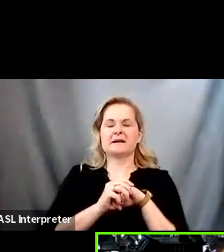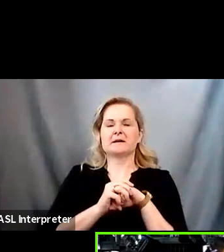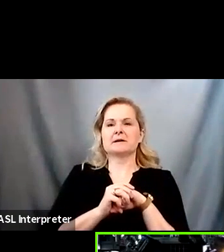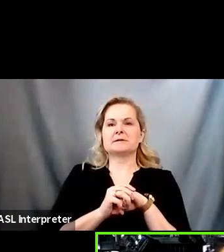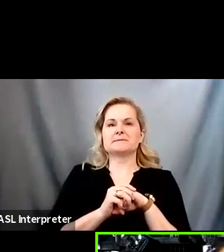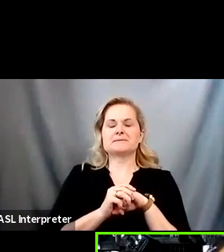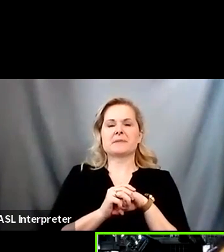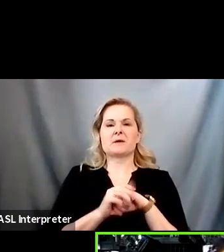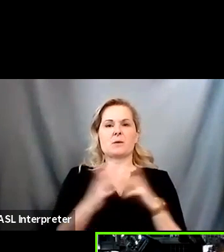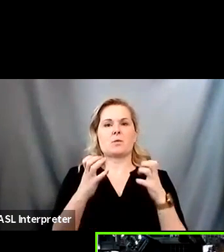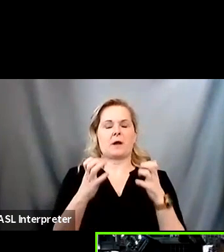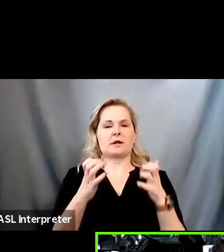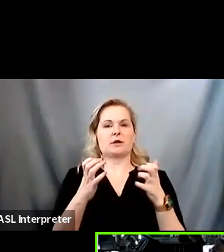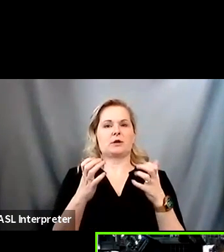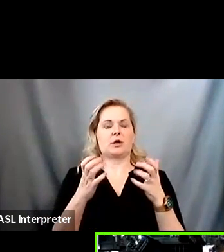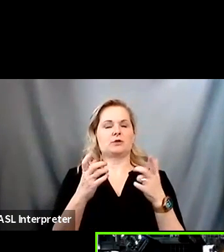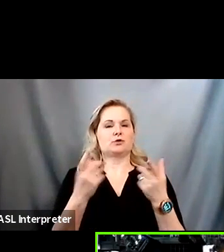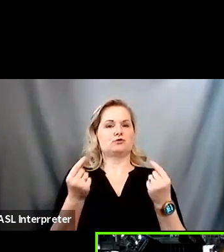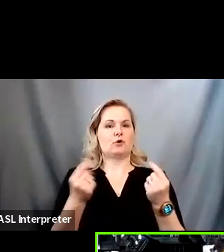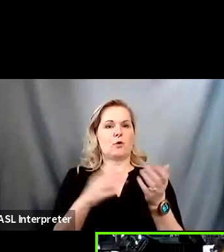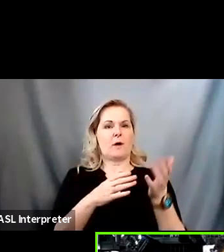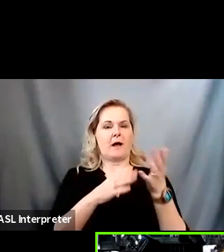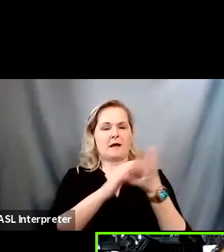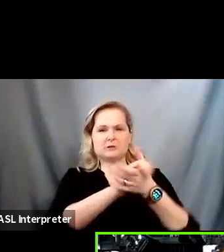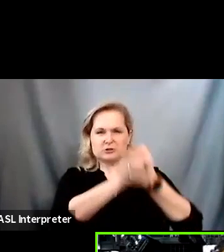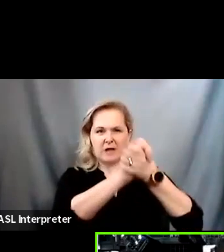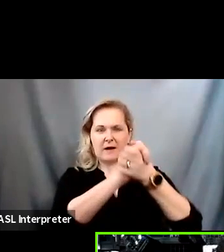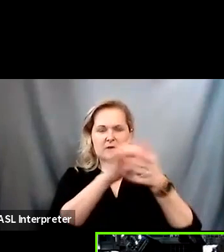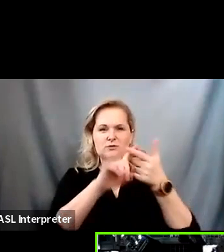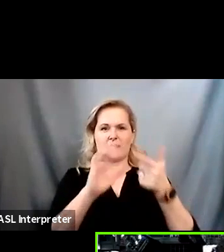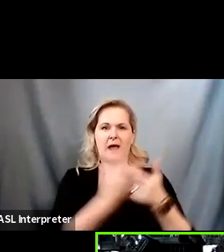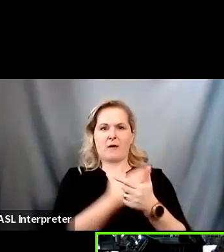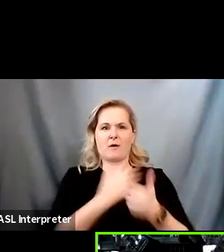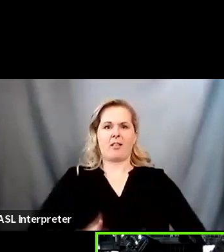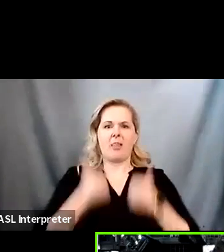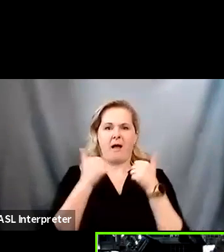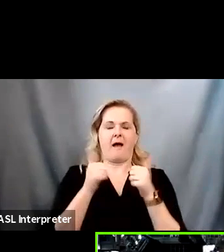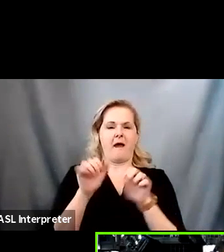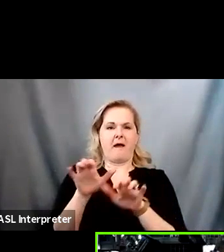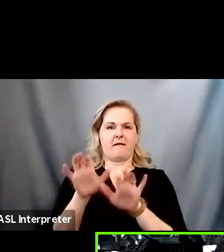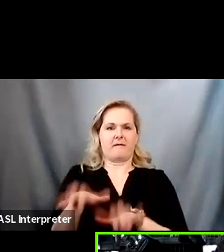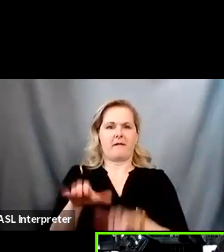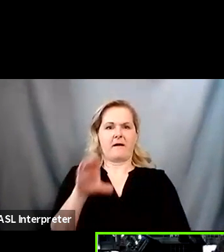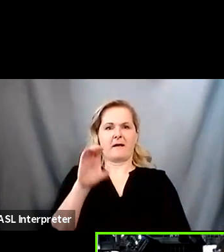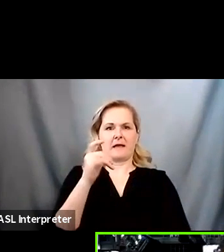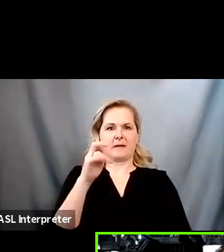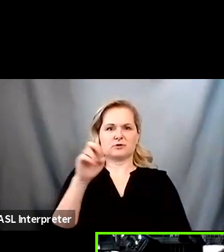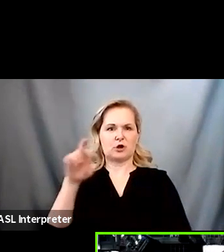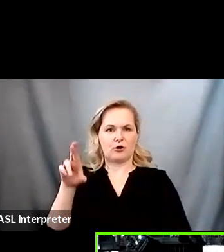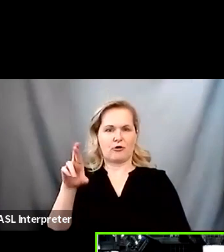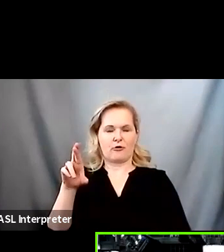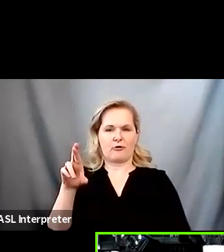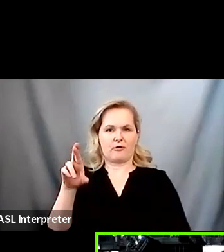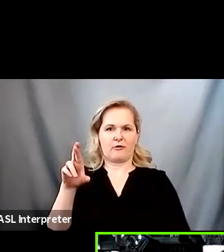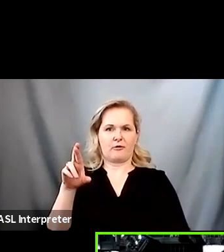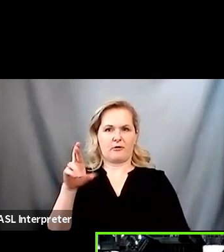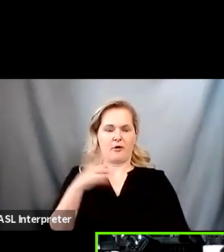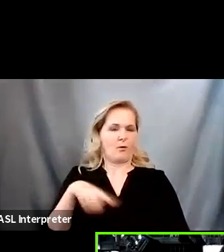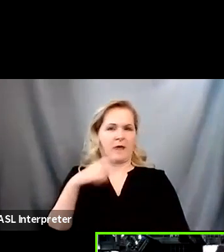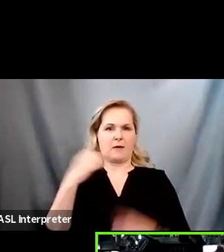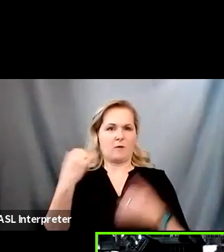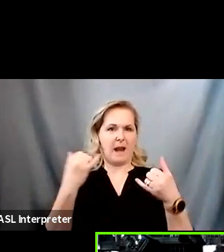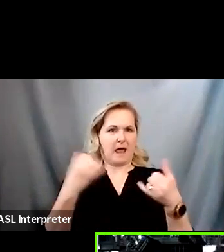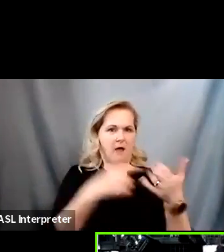So I just want to do a shout out to our live captioner. I visited, as we've been having